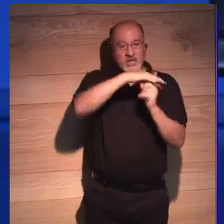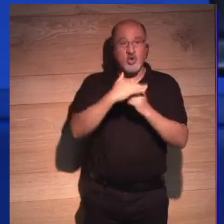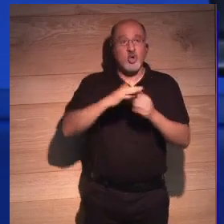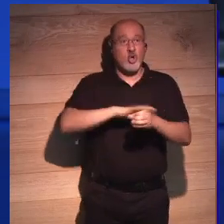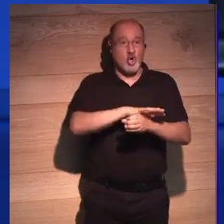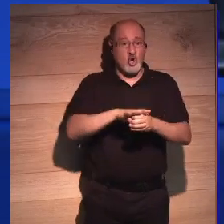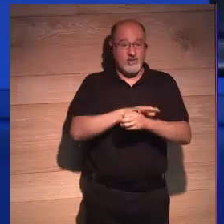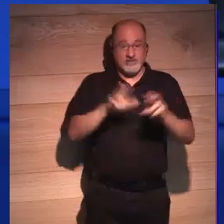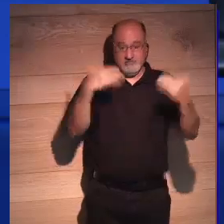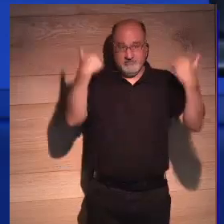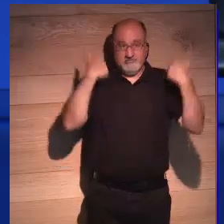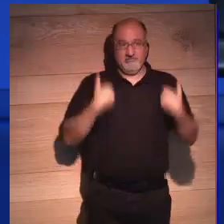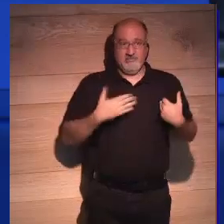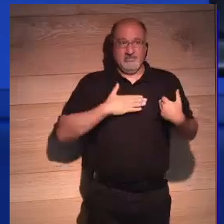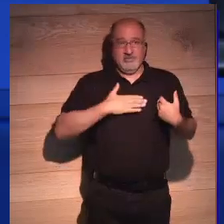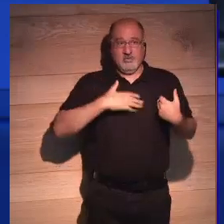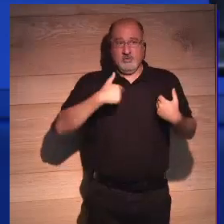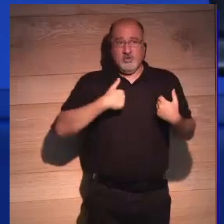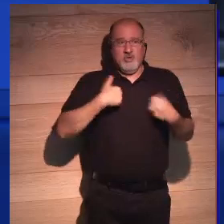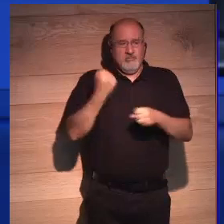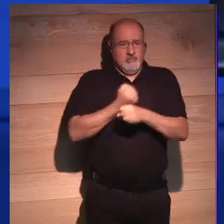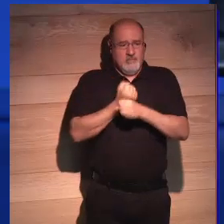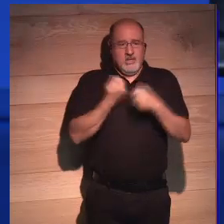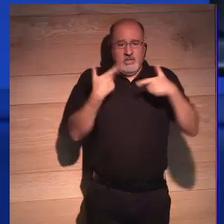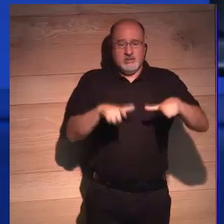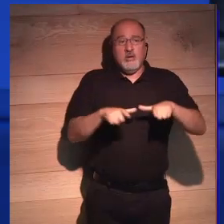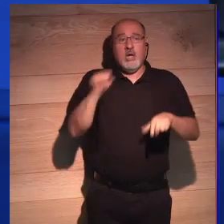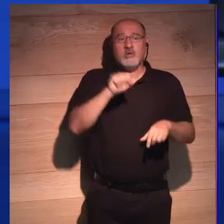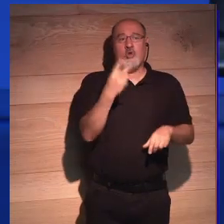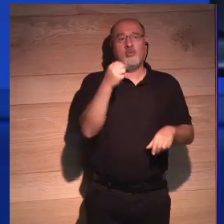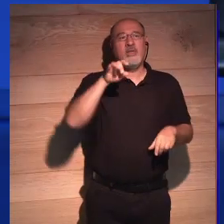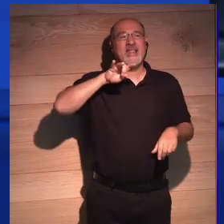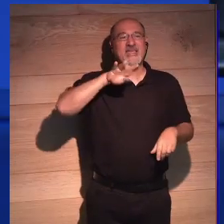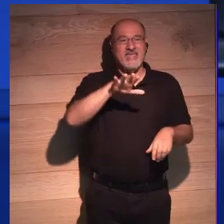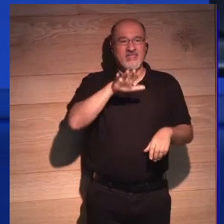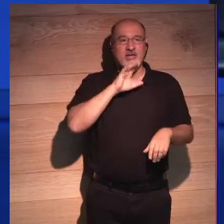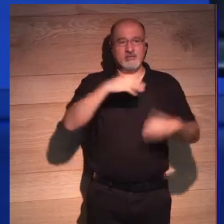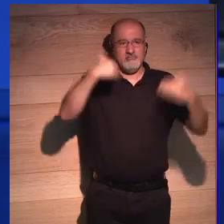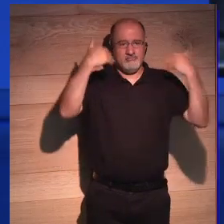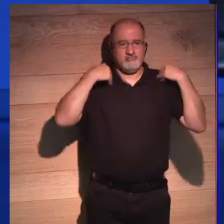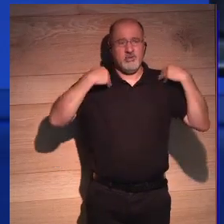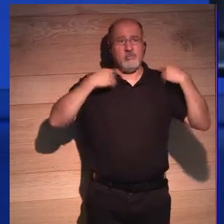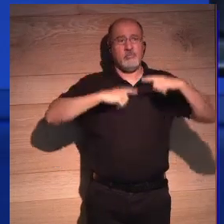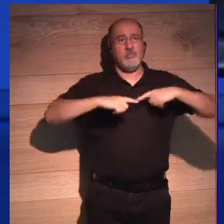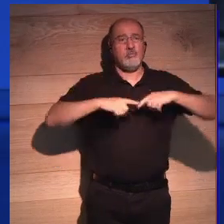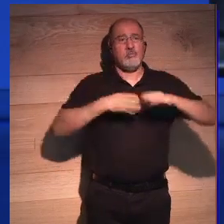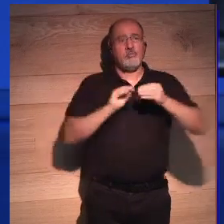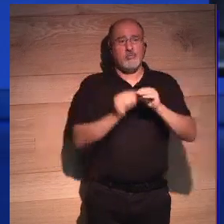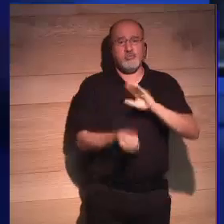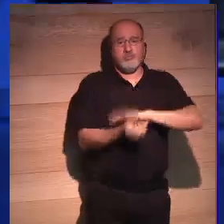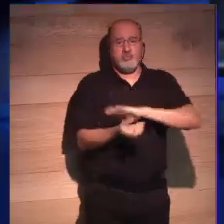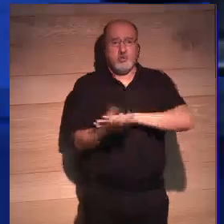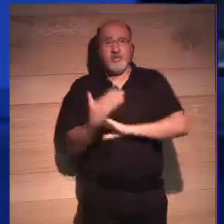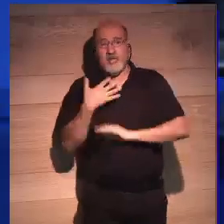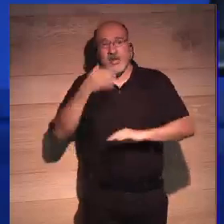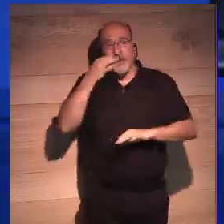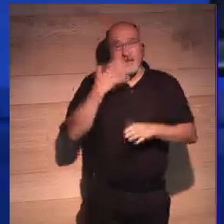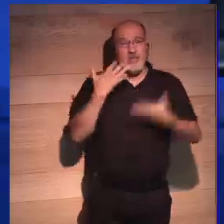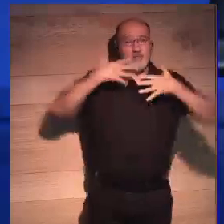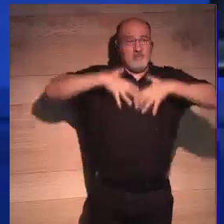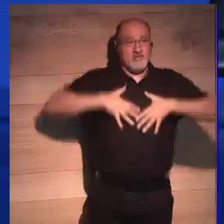in 2015 when I produced 2 of the BBC's first VR experiences. I loved it. I put my heart and soul into